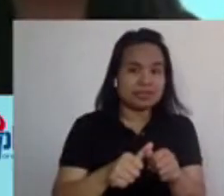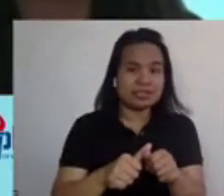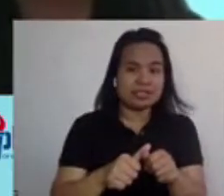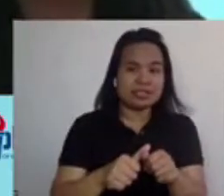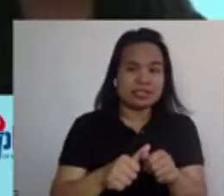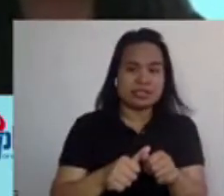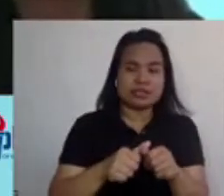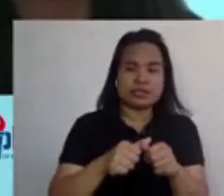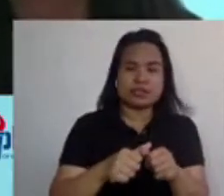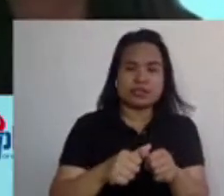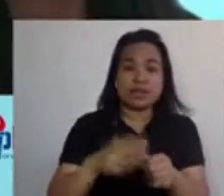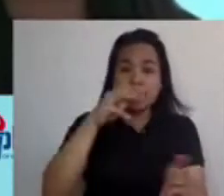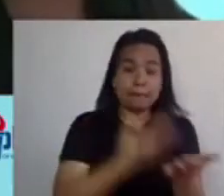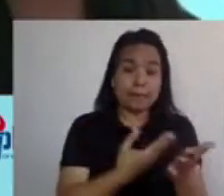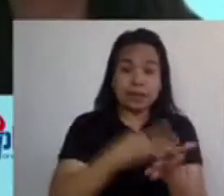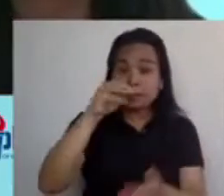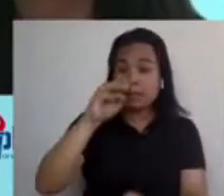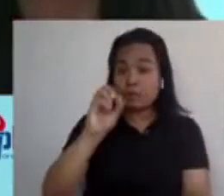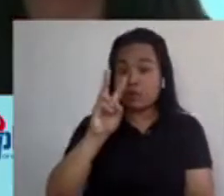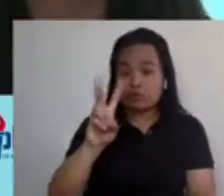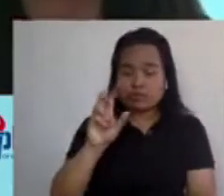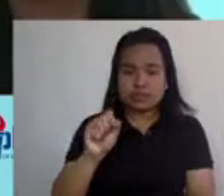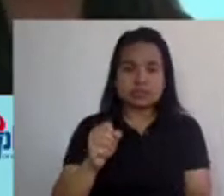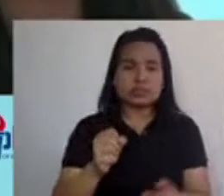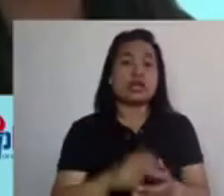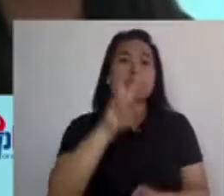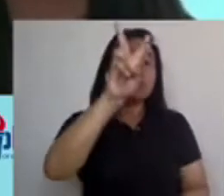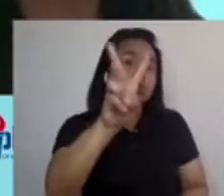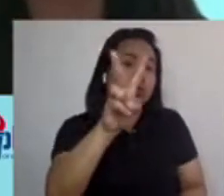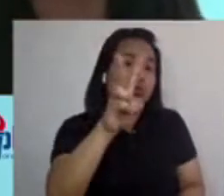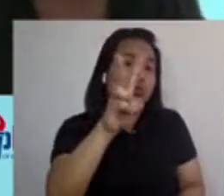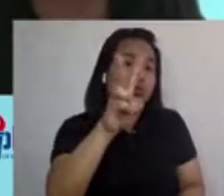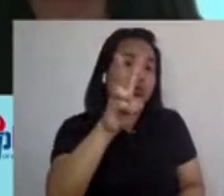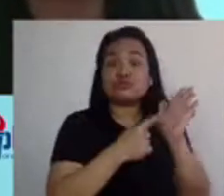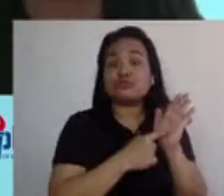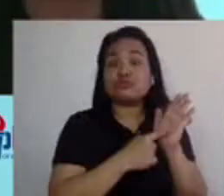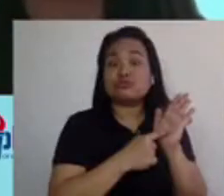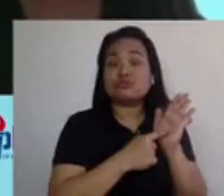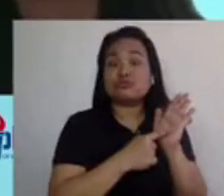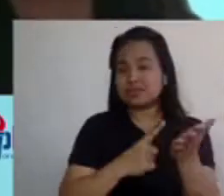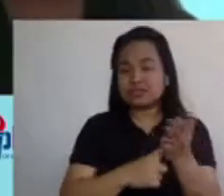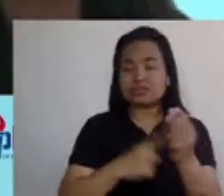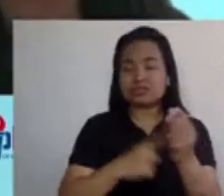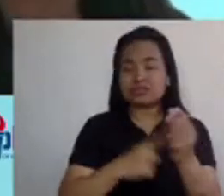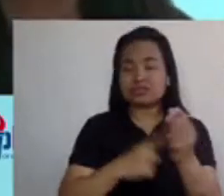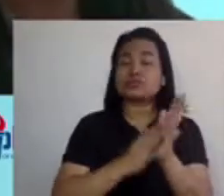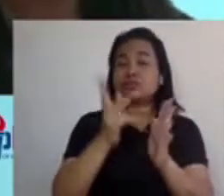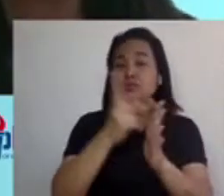least 2 minutes to show that discussions were actually held, and that is equivalent to a very satisfactory